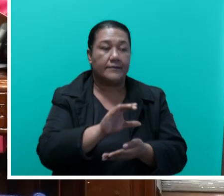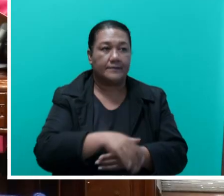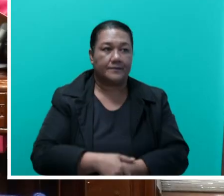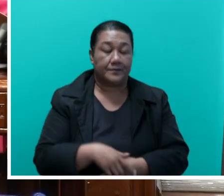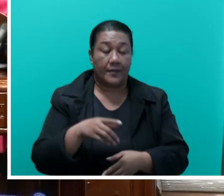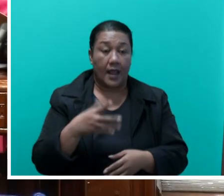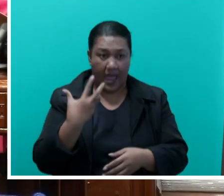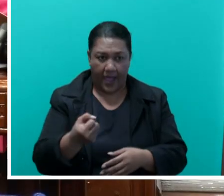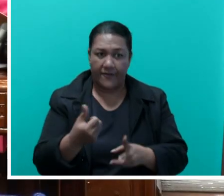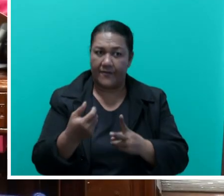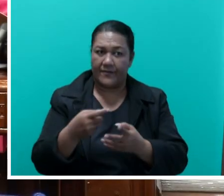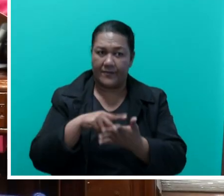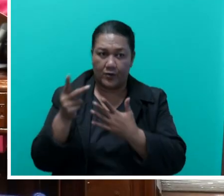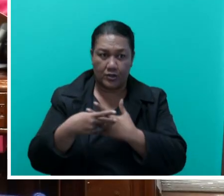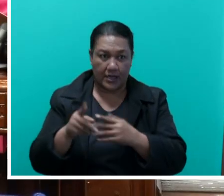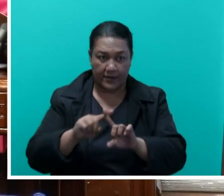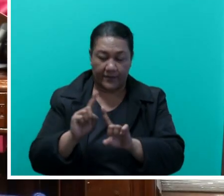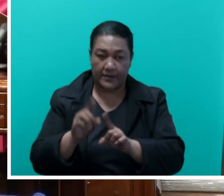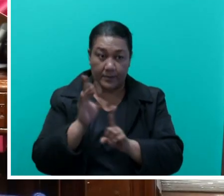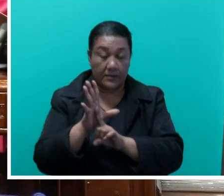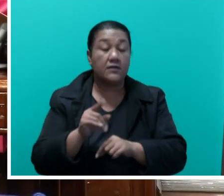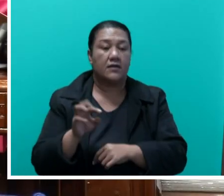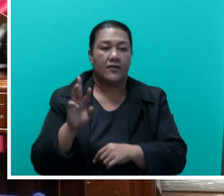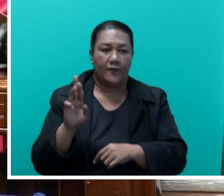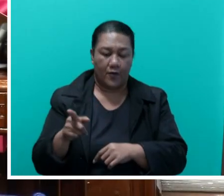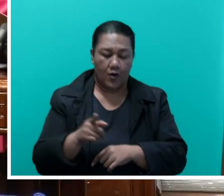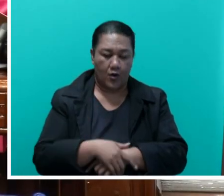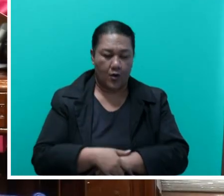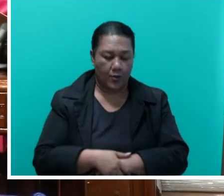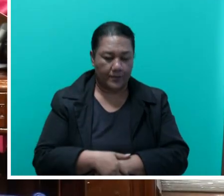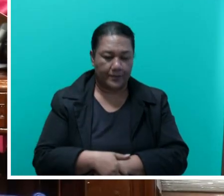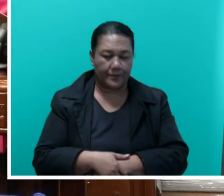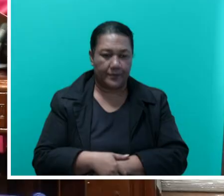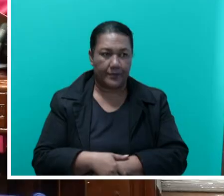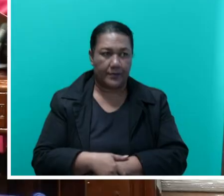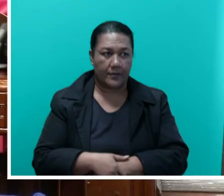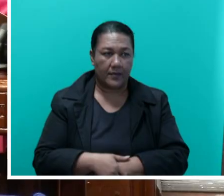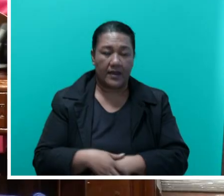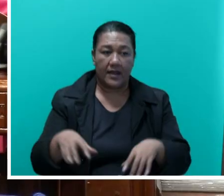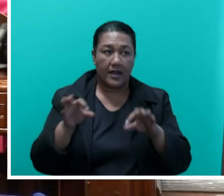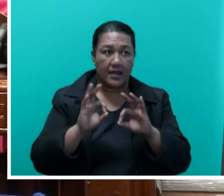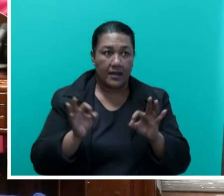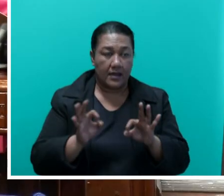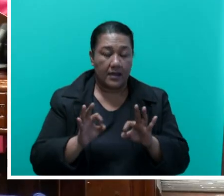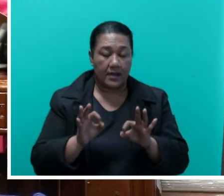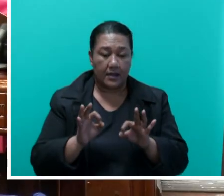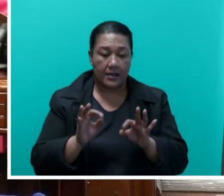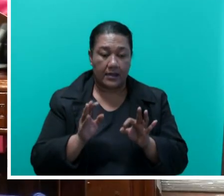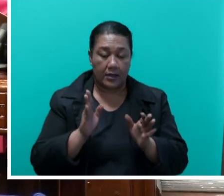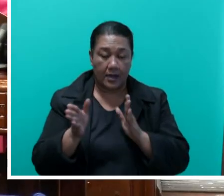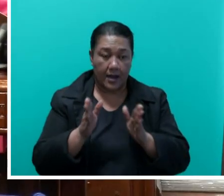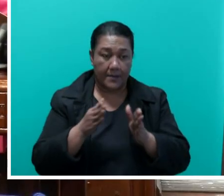project. I call it the Ocean of Peace. It doesn't have a direct bearing on this year's